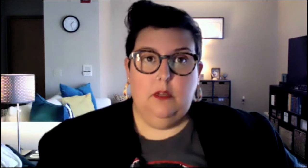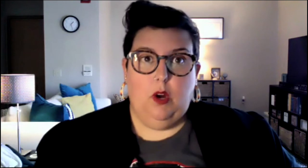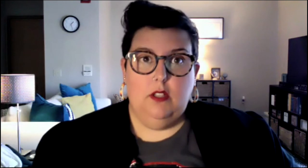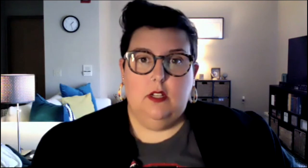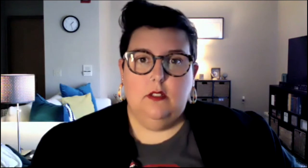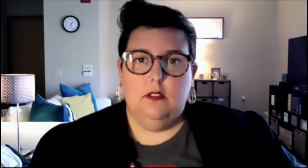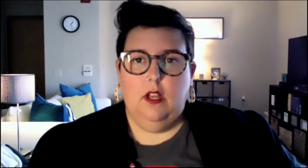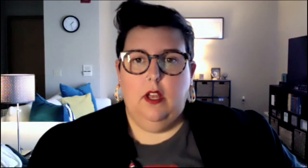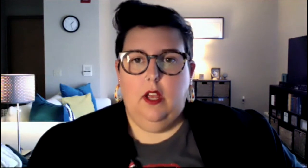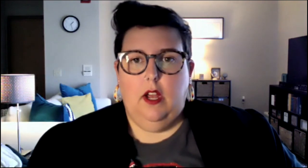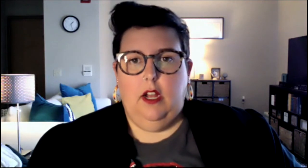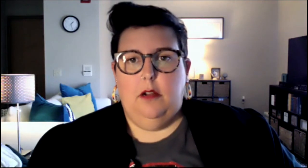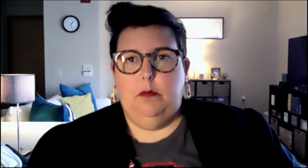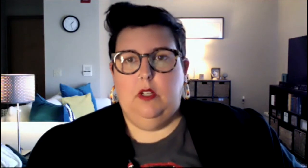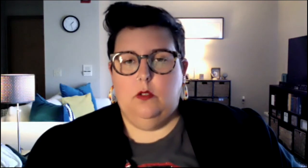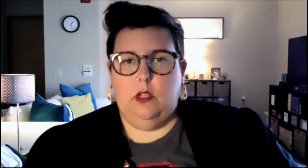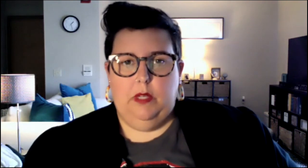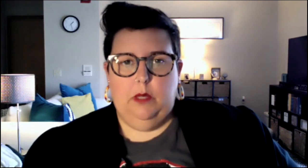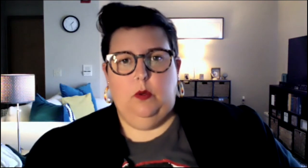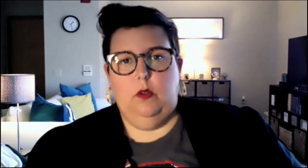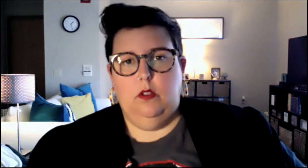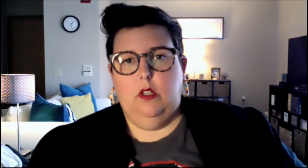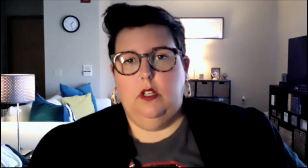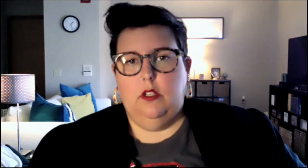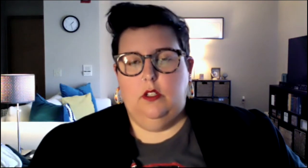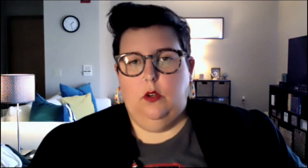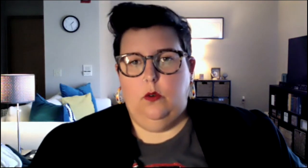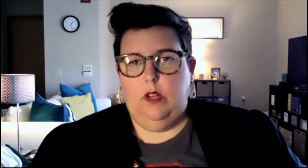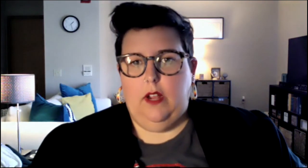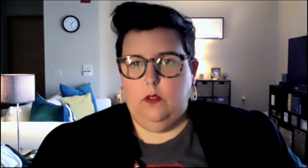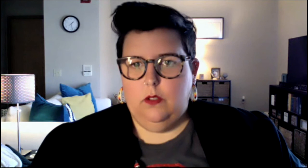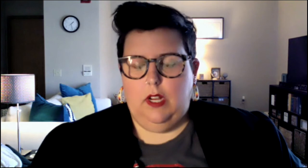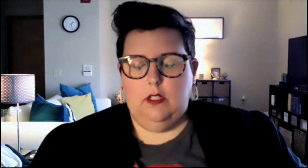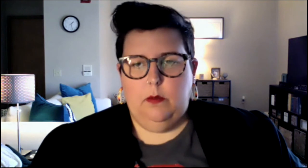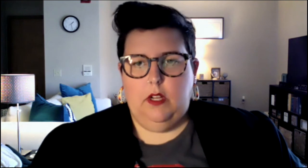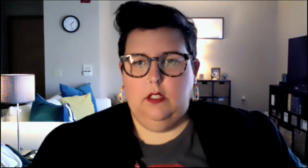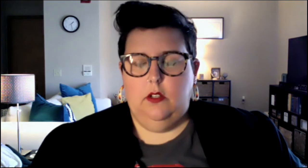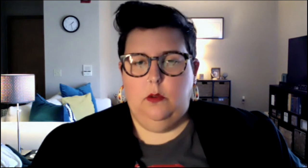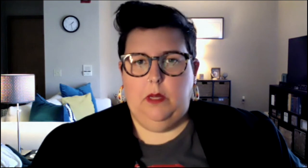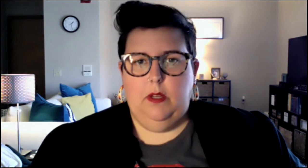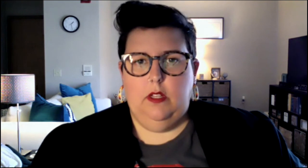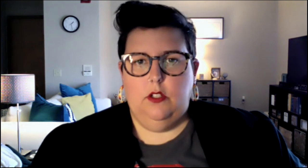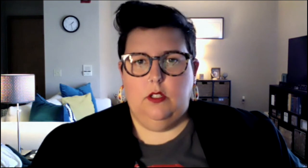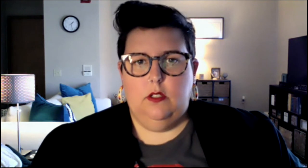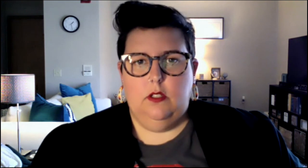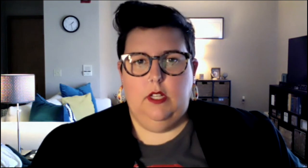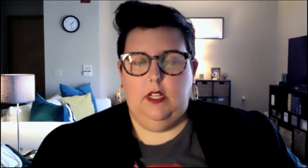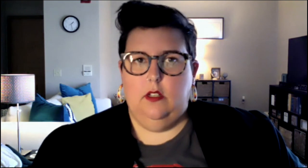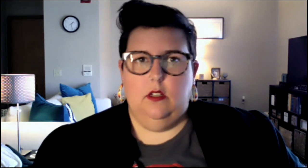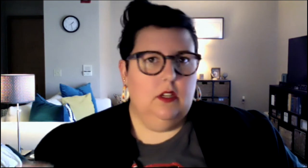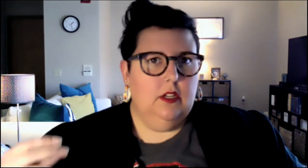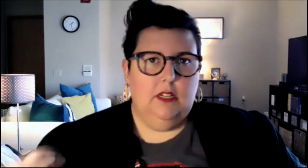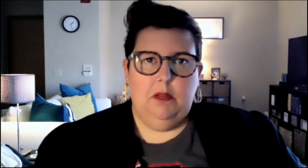healing process. You know, some people don't have those aspects. You know, maybe they're just, they